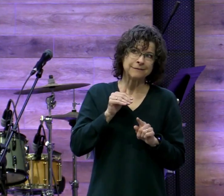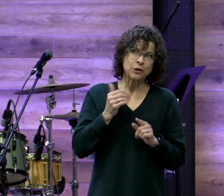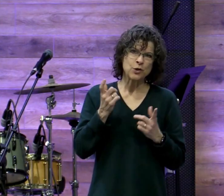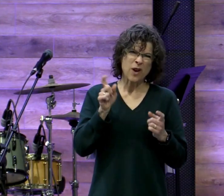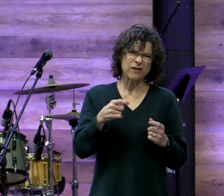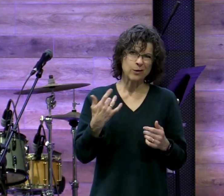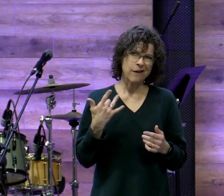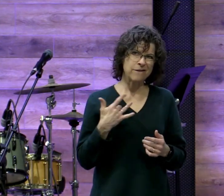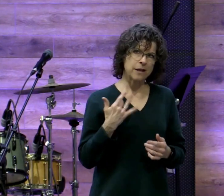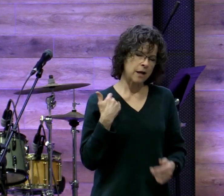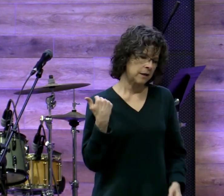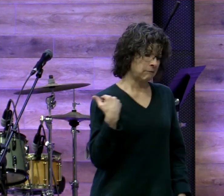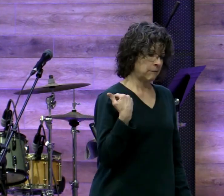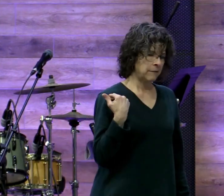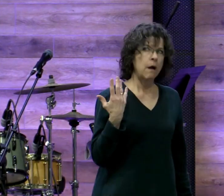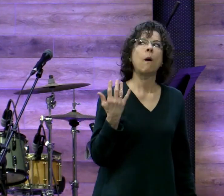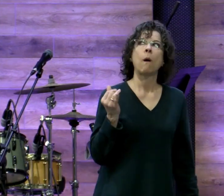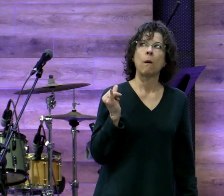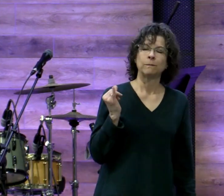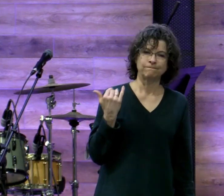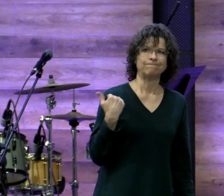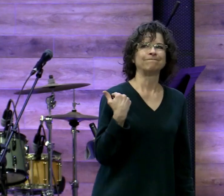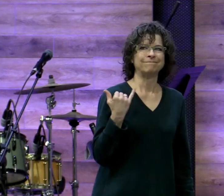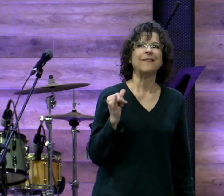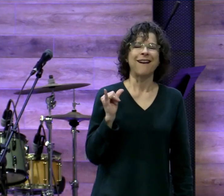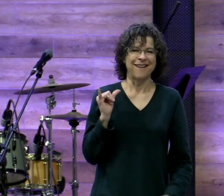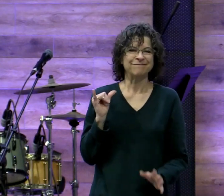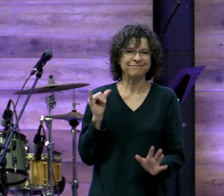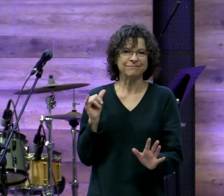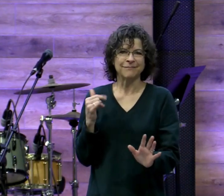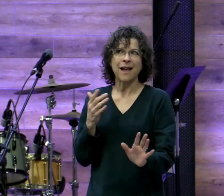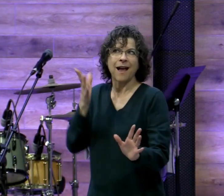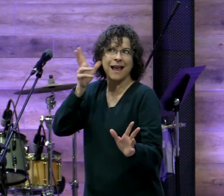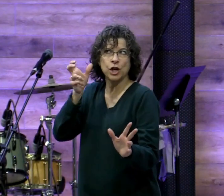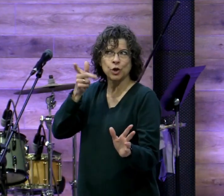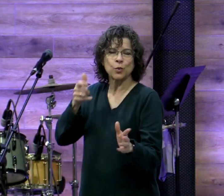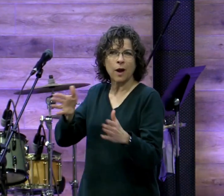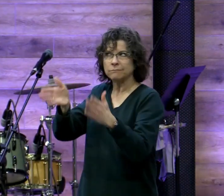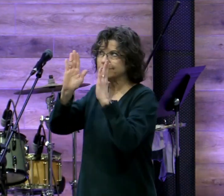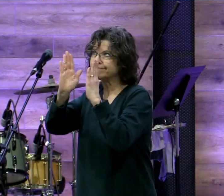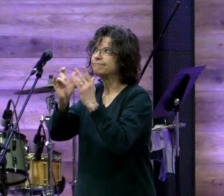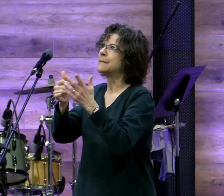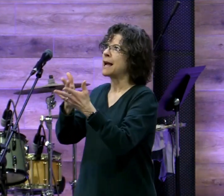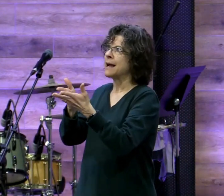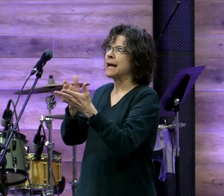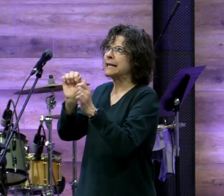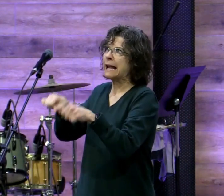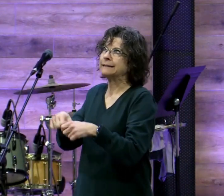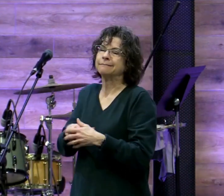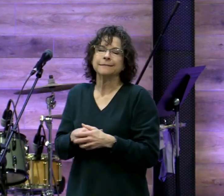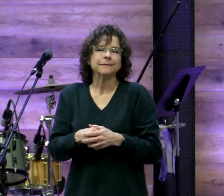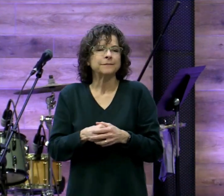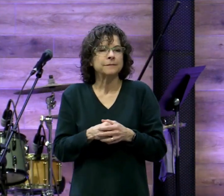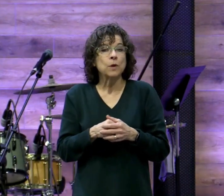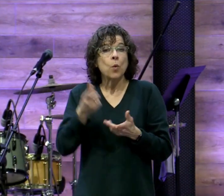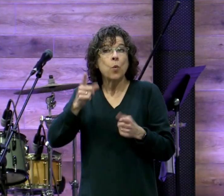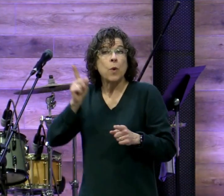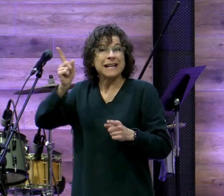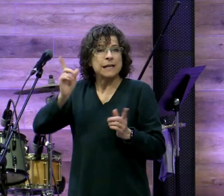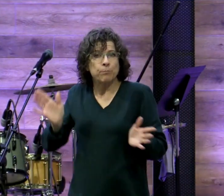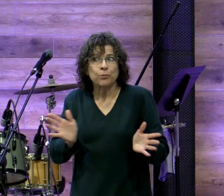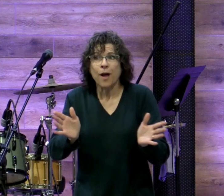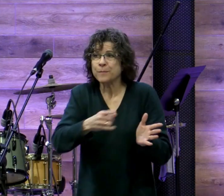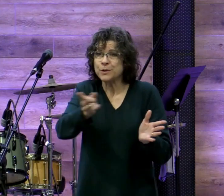see more of the power and the love and the splendor of God if when his Spirit prompts you to act and to